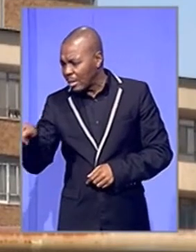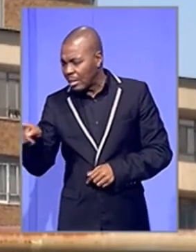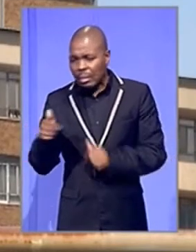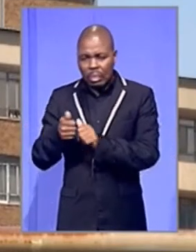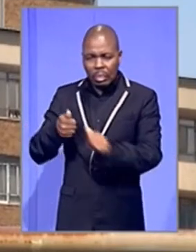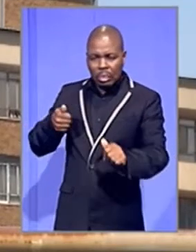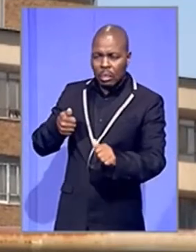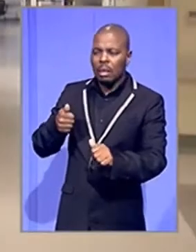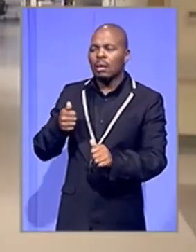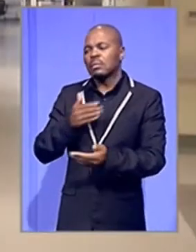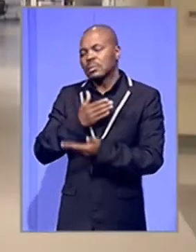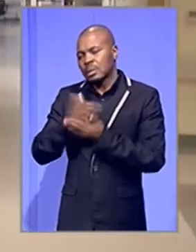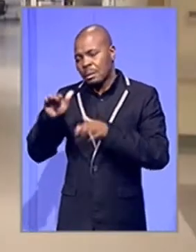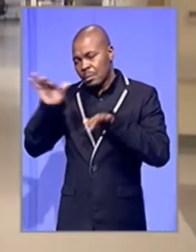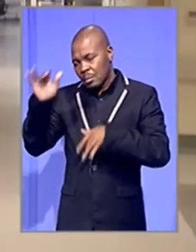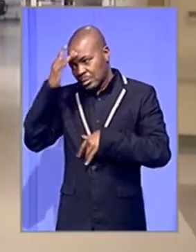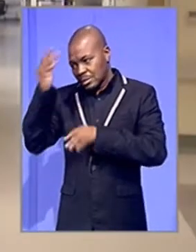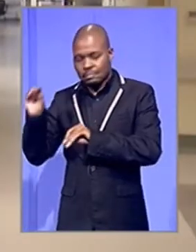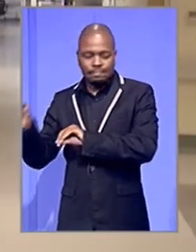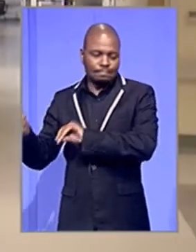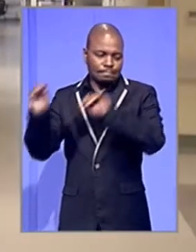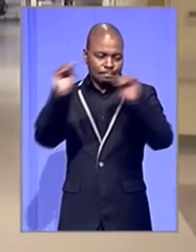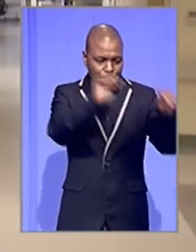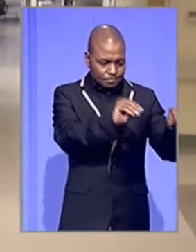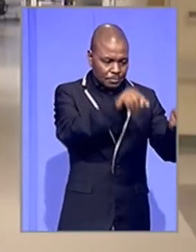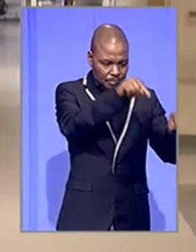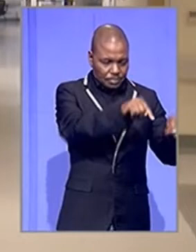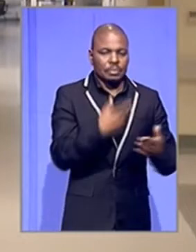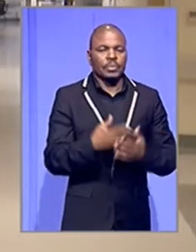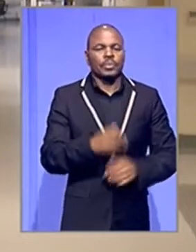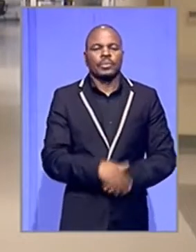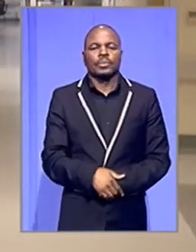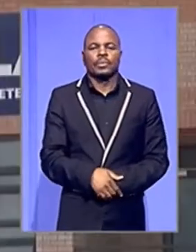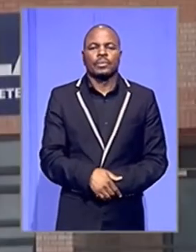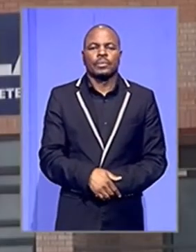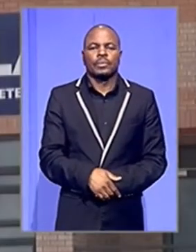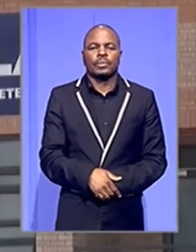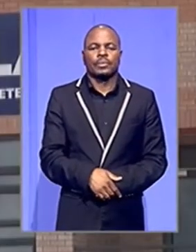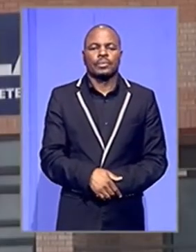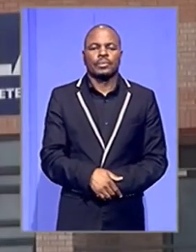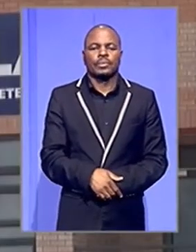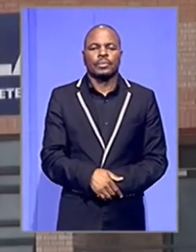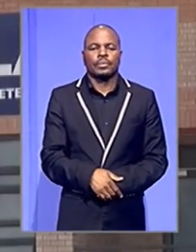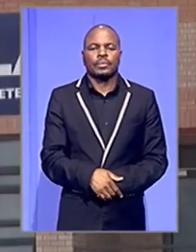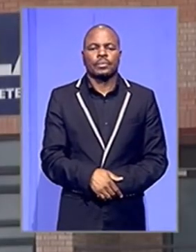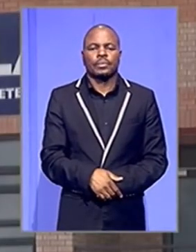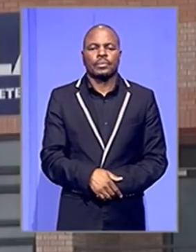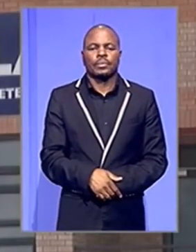ba romela bakudi Albert Nzula. Konelo le Khafola, Ditaba tsa SABC, Drumsbeck.